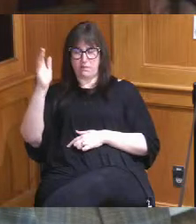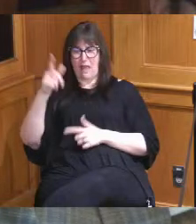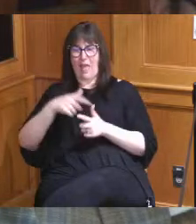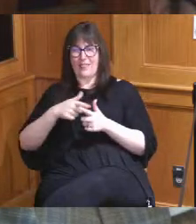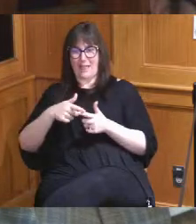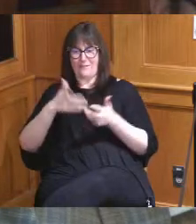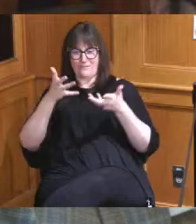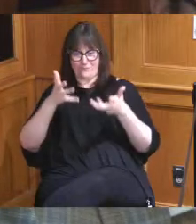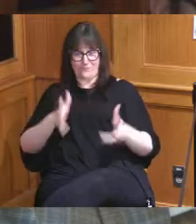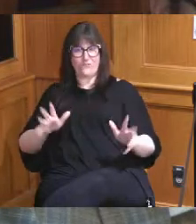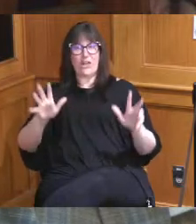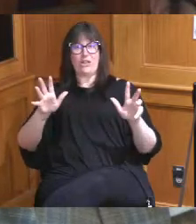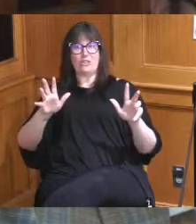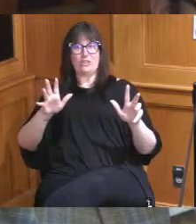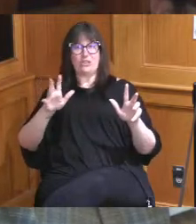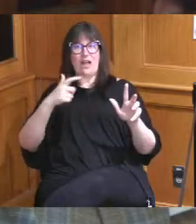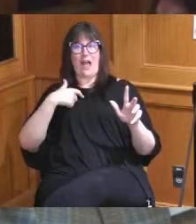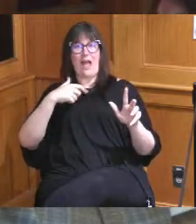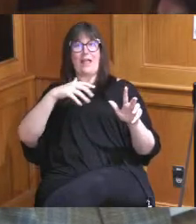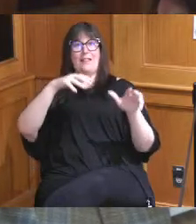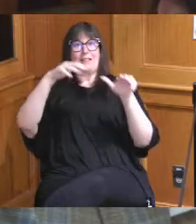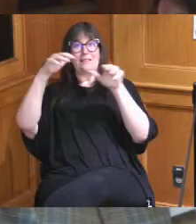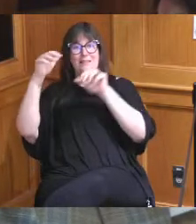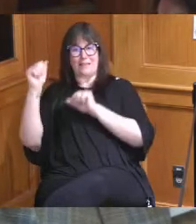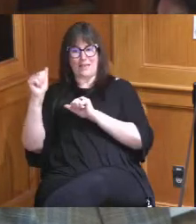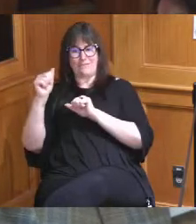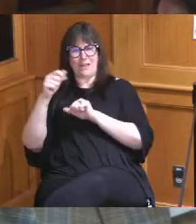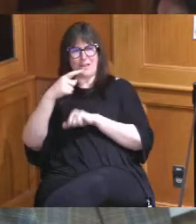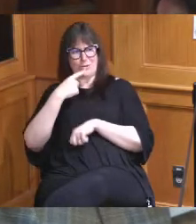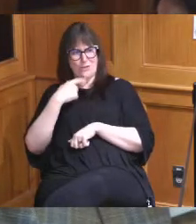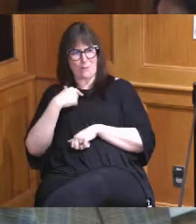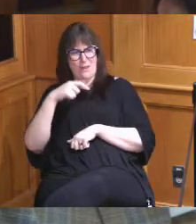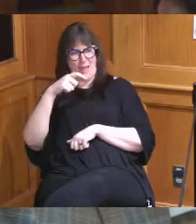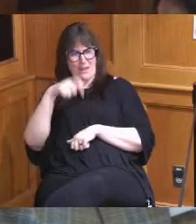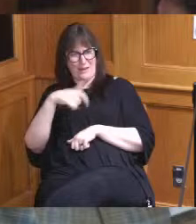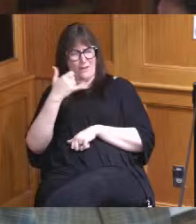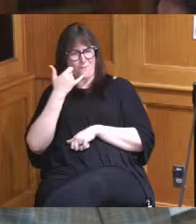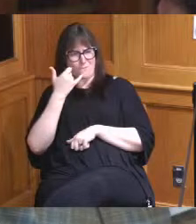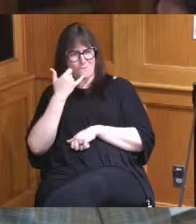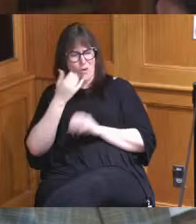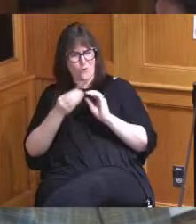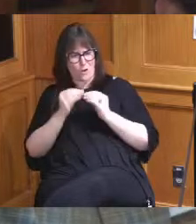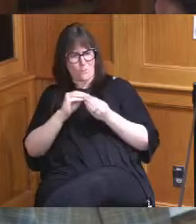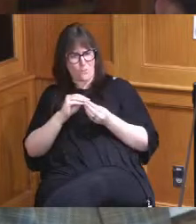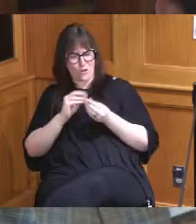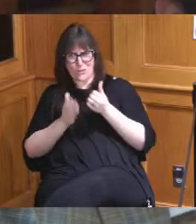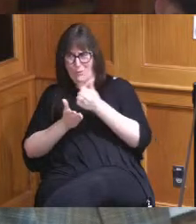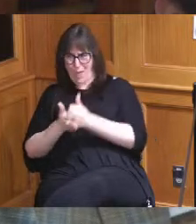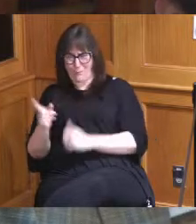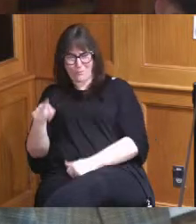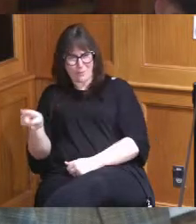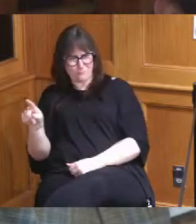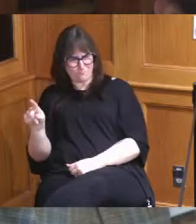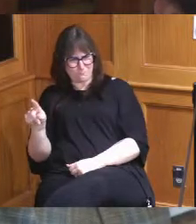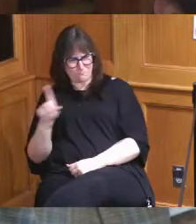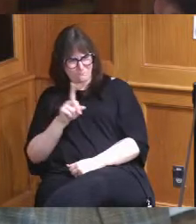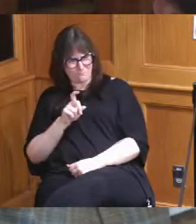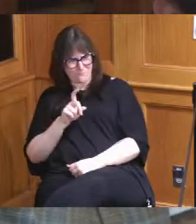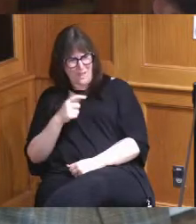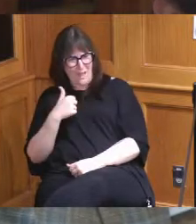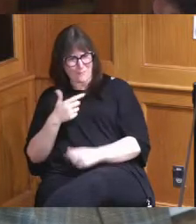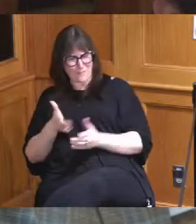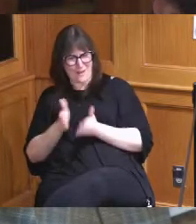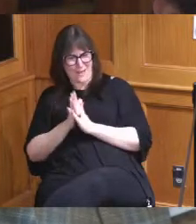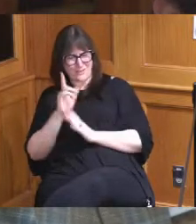downstairs, and now you're telling me I got to get a phone number to help them out. I've been asking for this for a while before it was